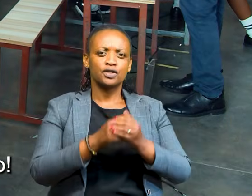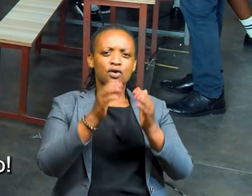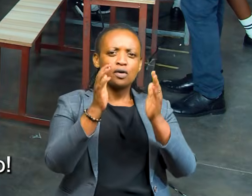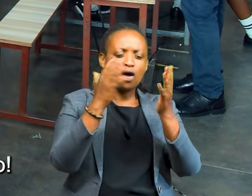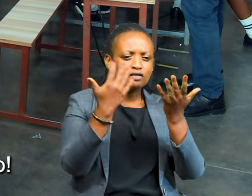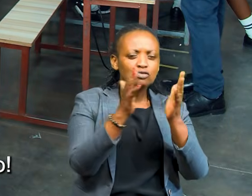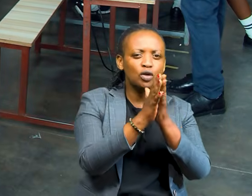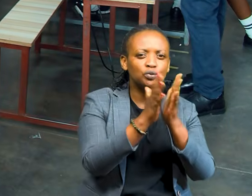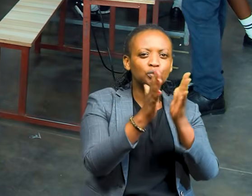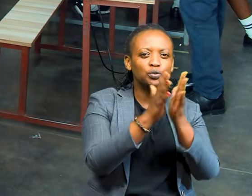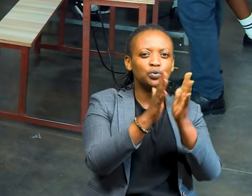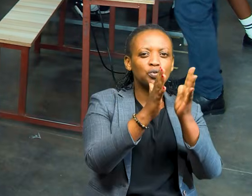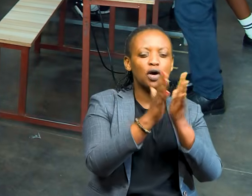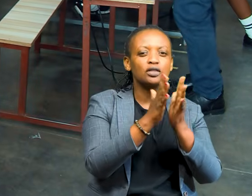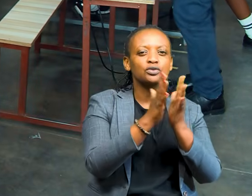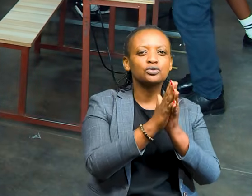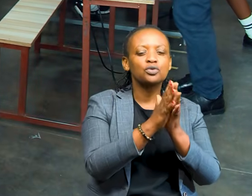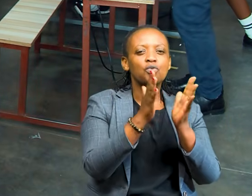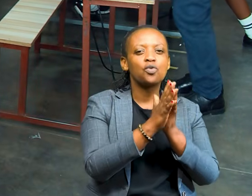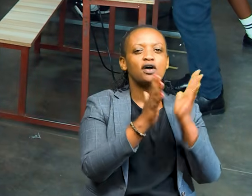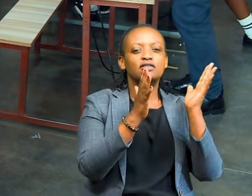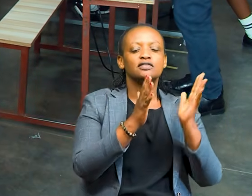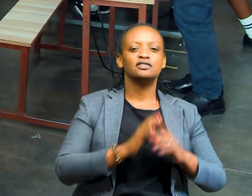Factorial 3, 1, 2, 3, go.